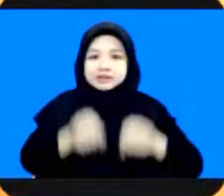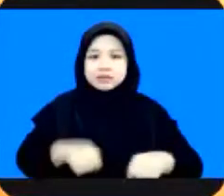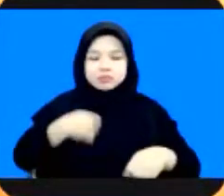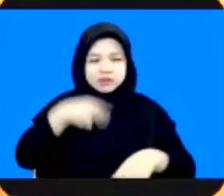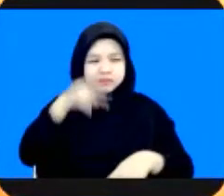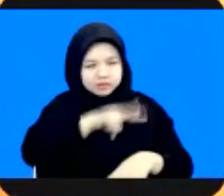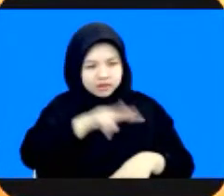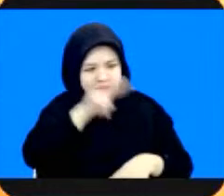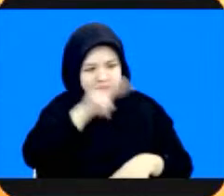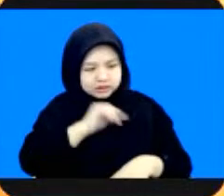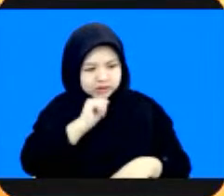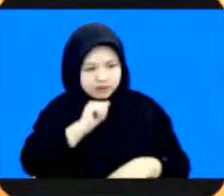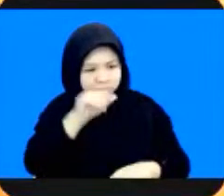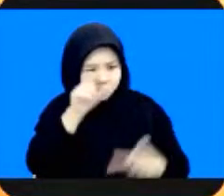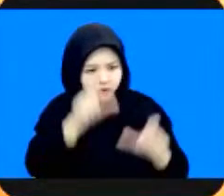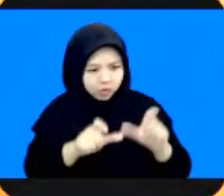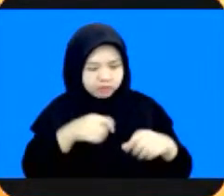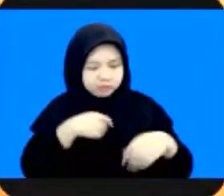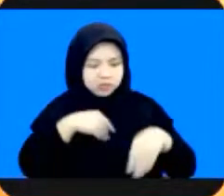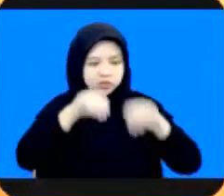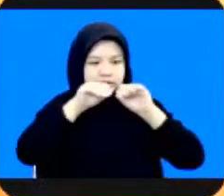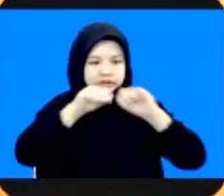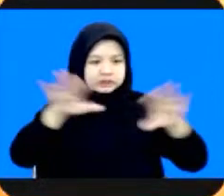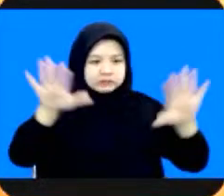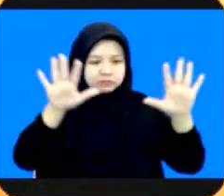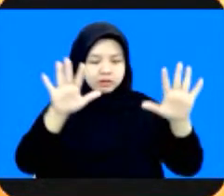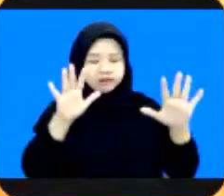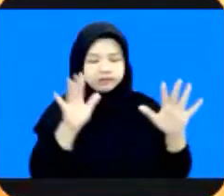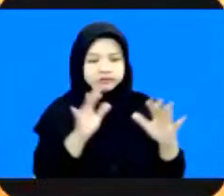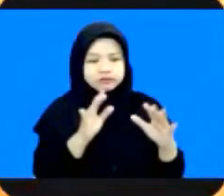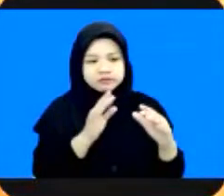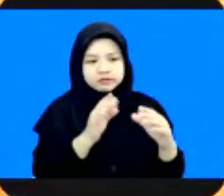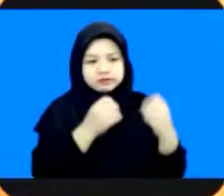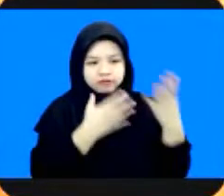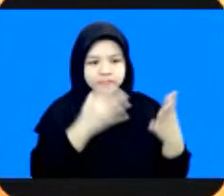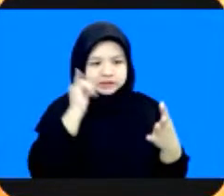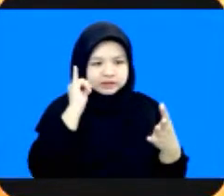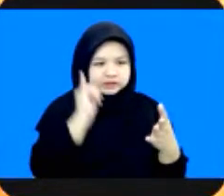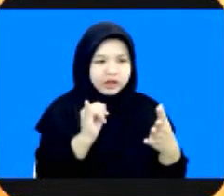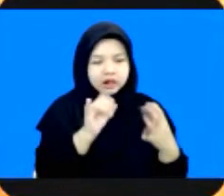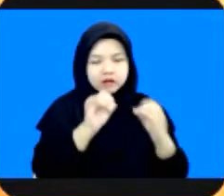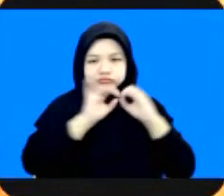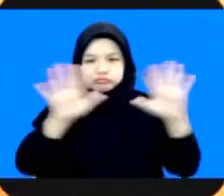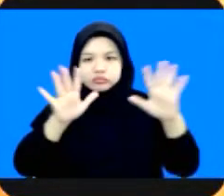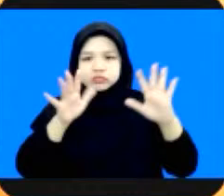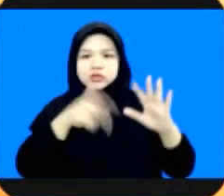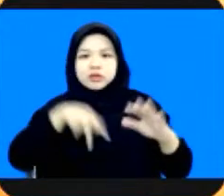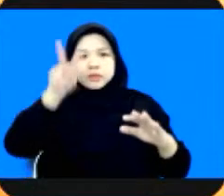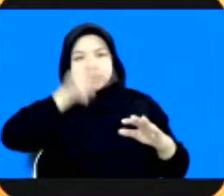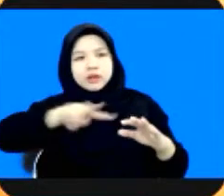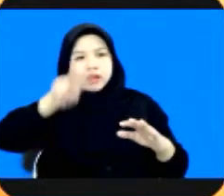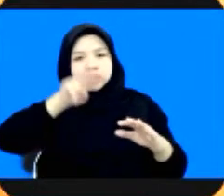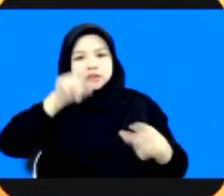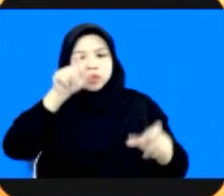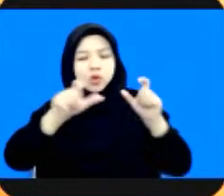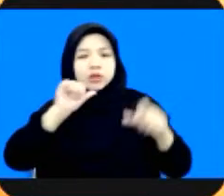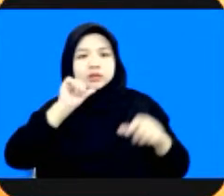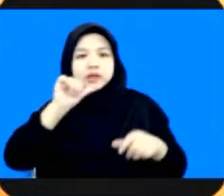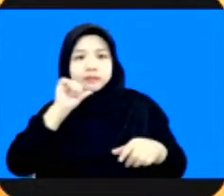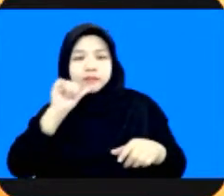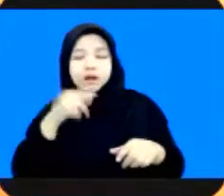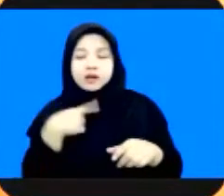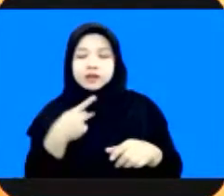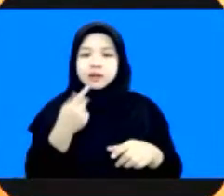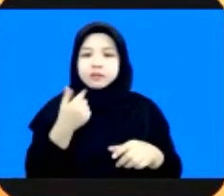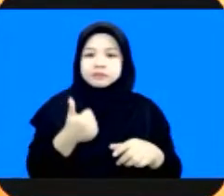violating our policy tries to create a new account to keep spreading what they're trying to spread. So with the combination of these things, I